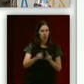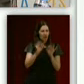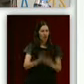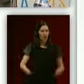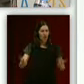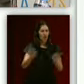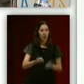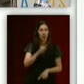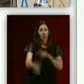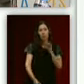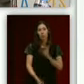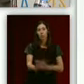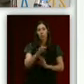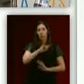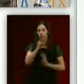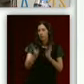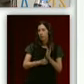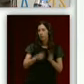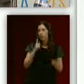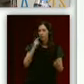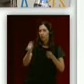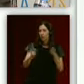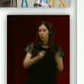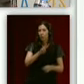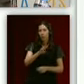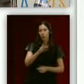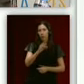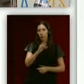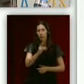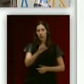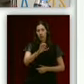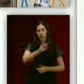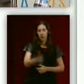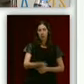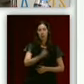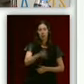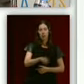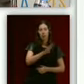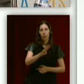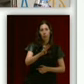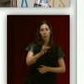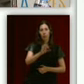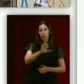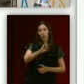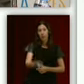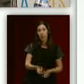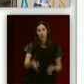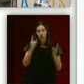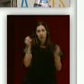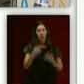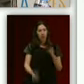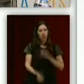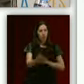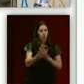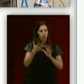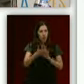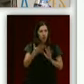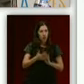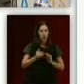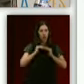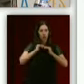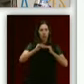and to use this non-linear model to set up a control analysis